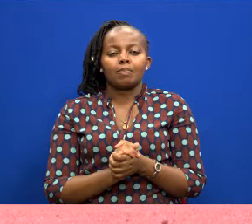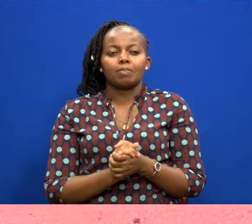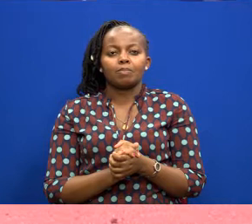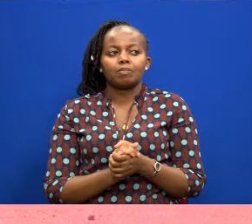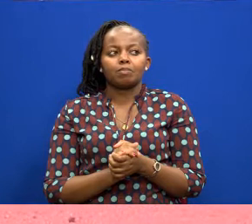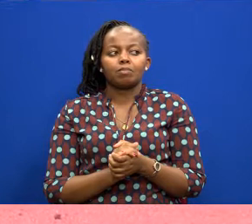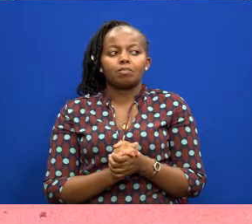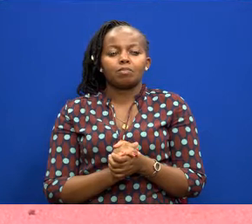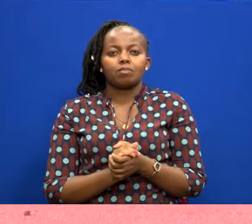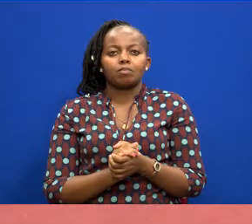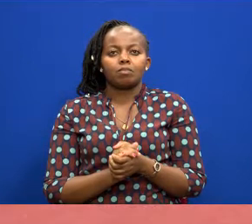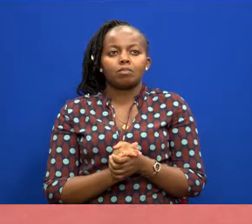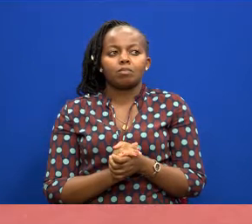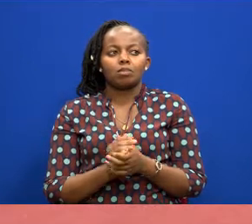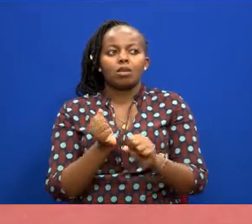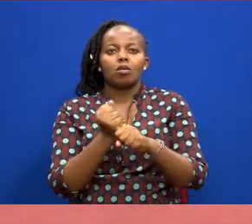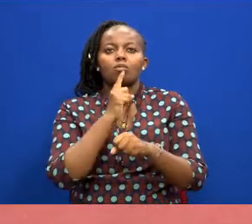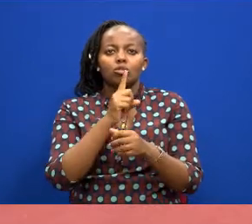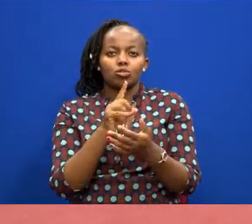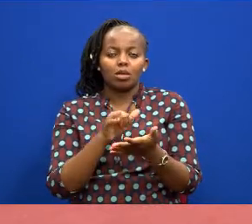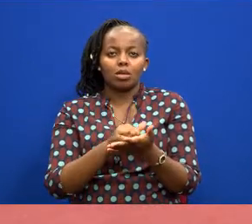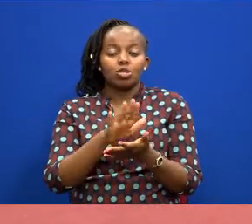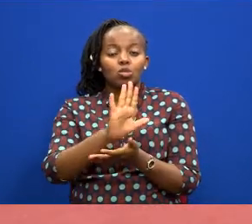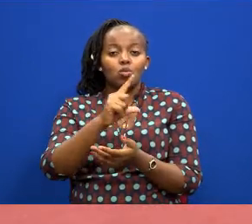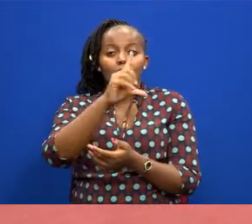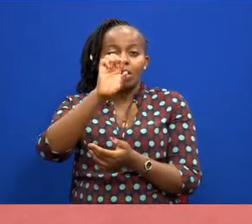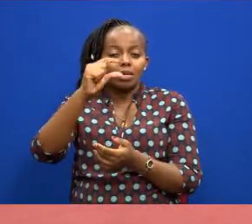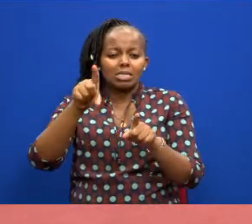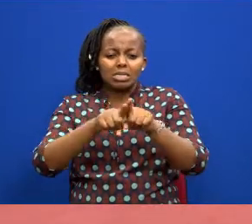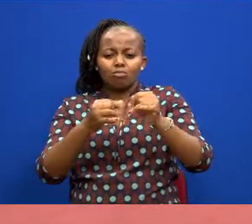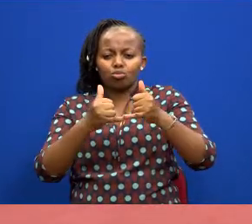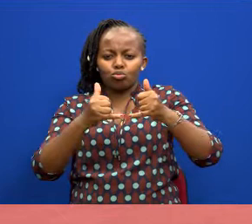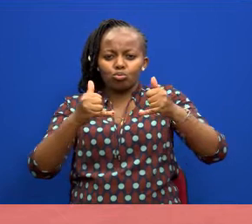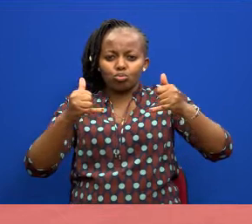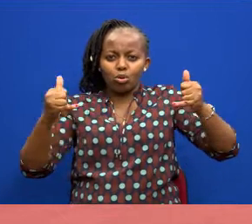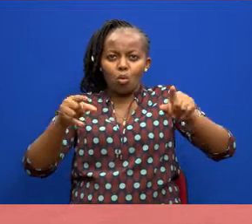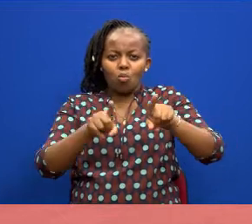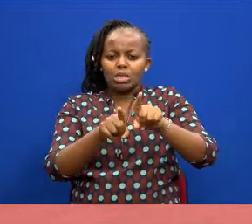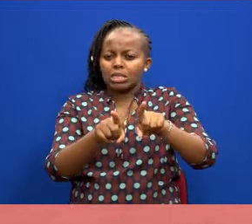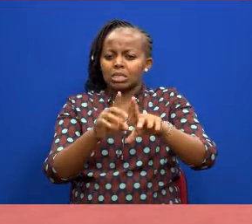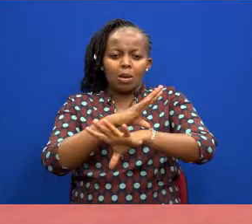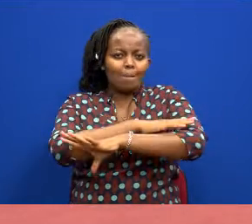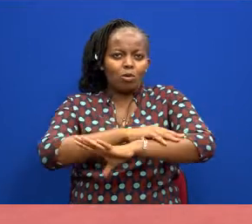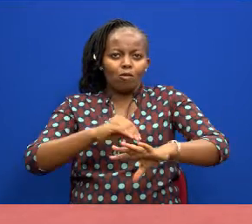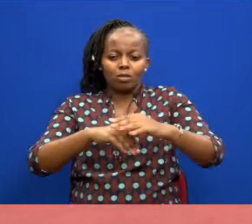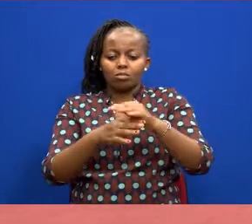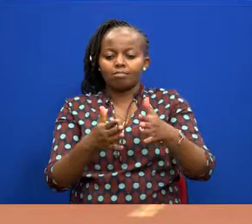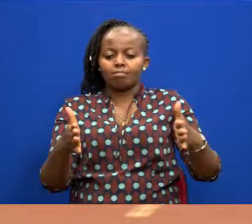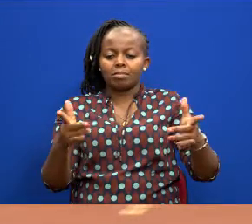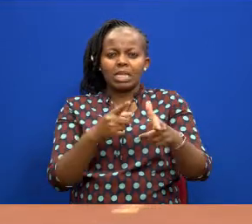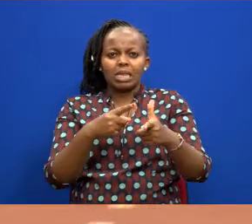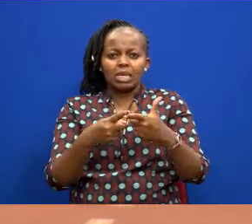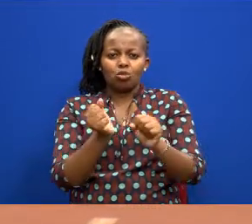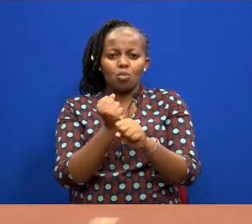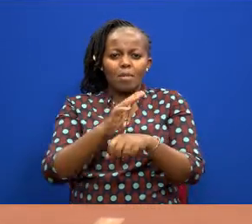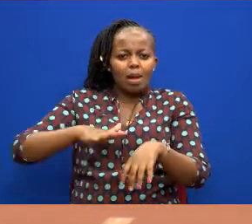stretch your hamstring. Just make sure Your legs are straight, they're comfortably apart, and you're not